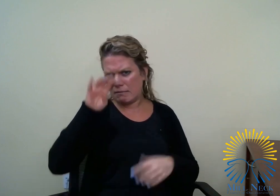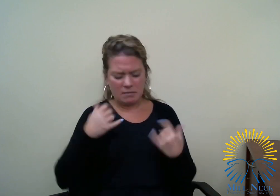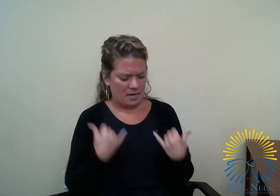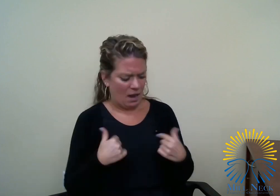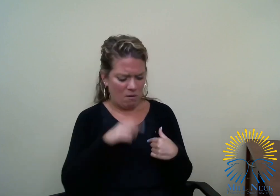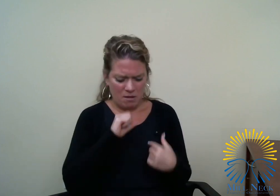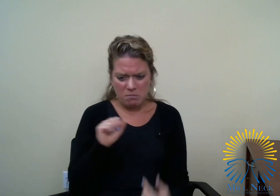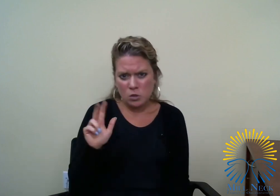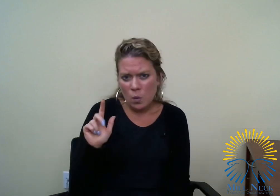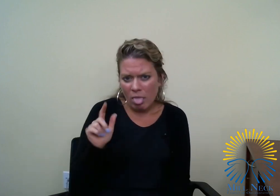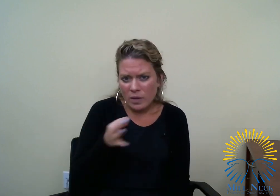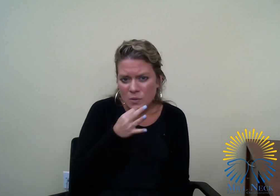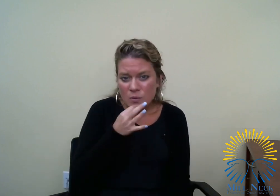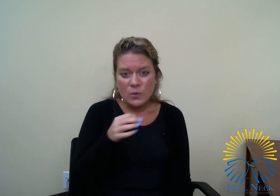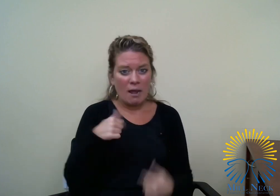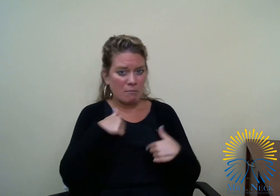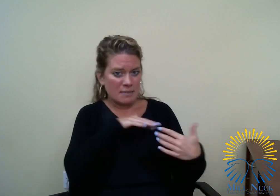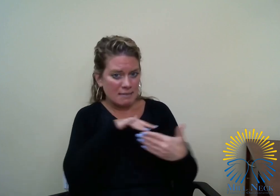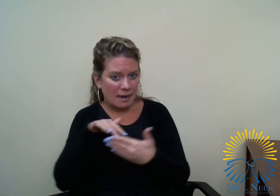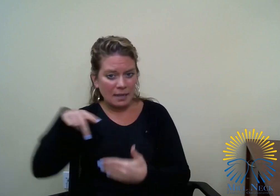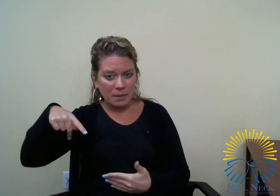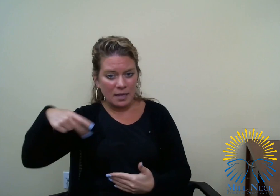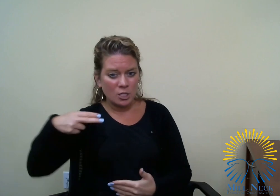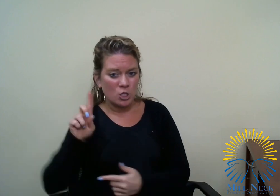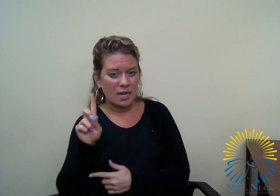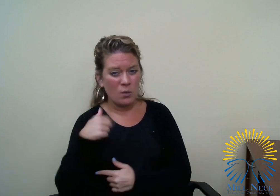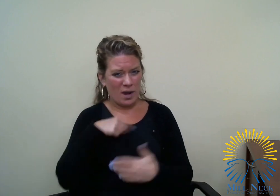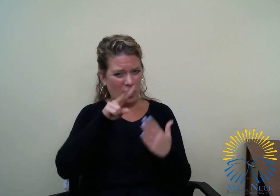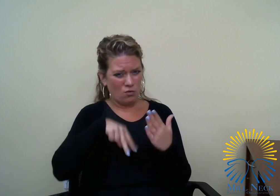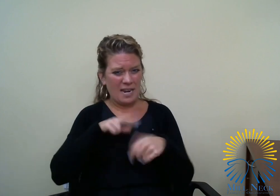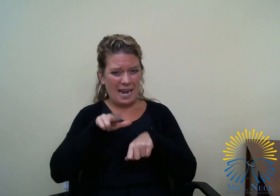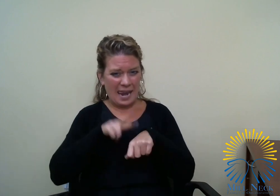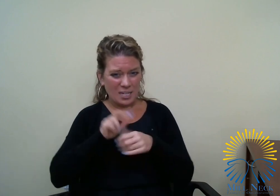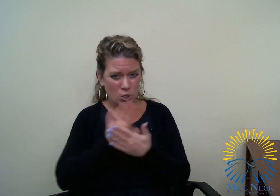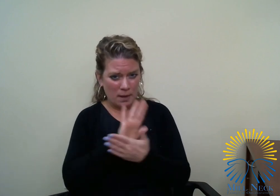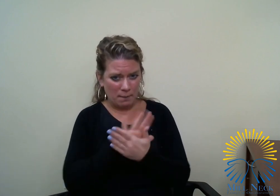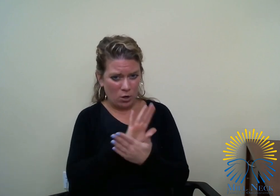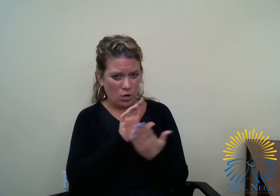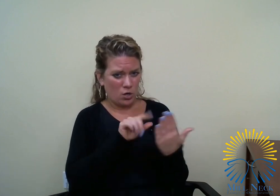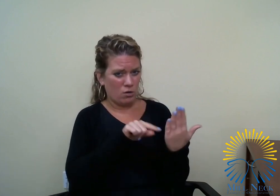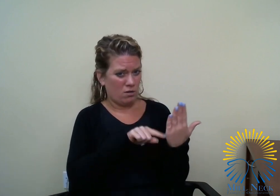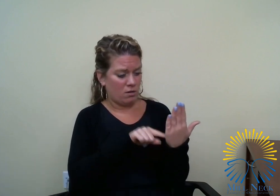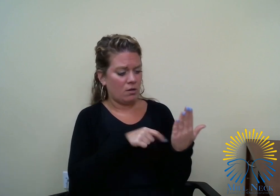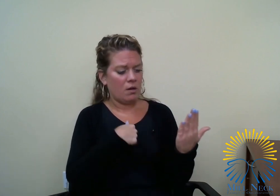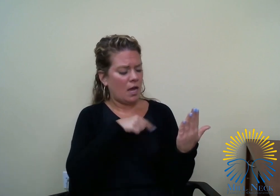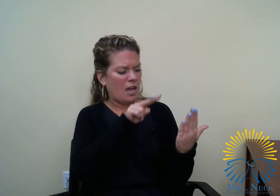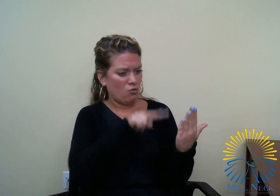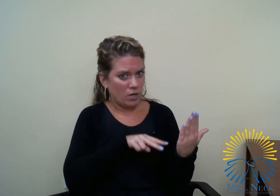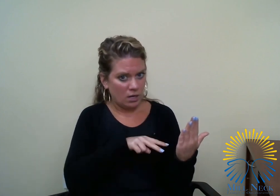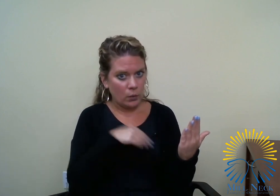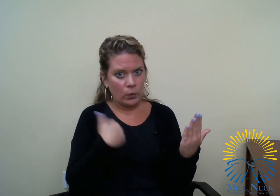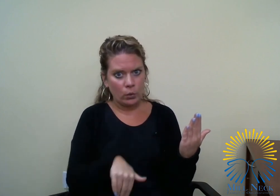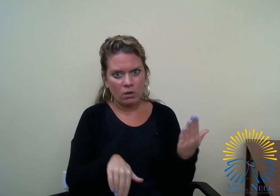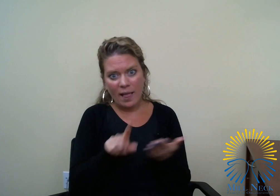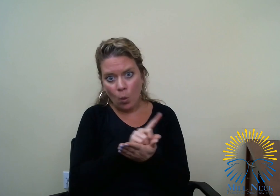almost 23, I'm doing my PhD. When I read a Nature paper, it takes me like a week, and it